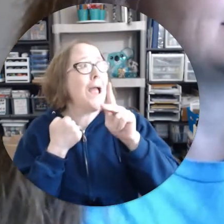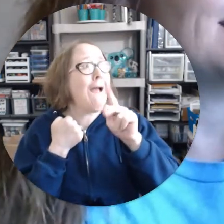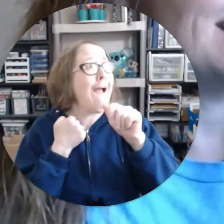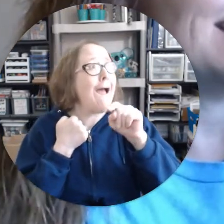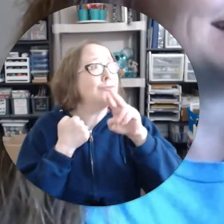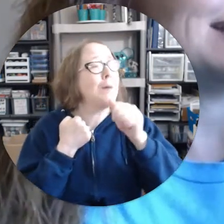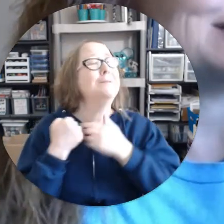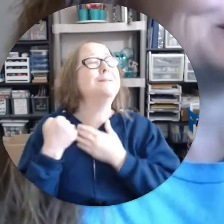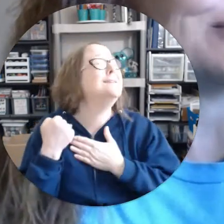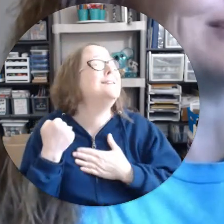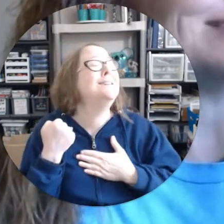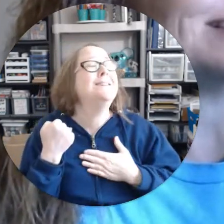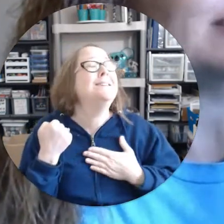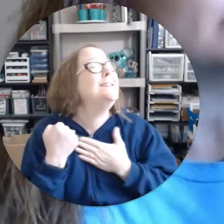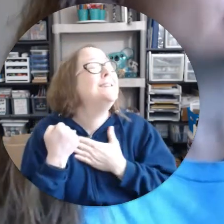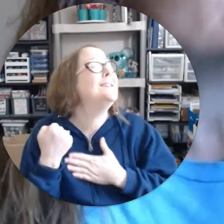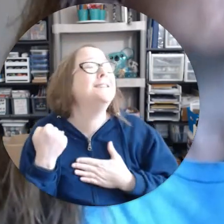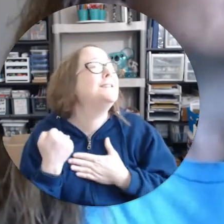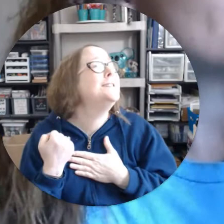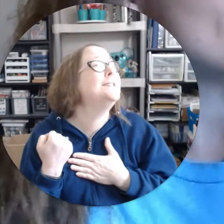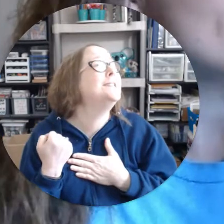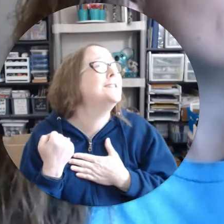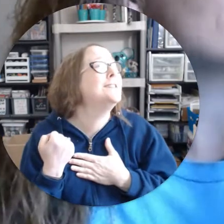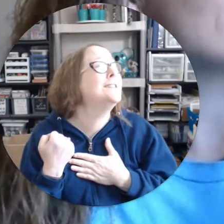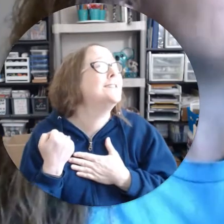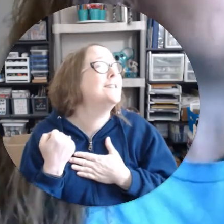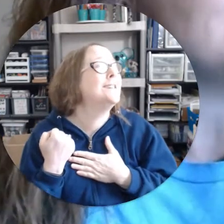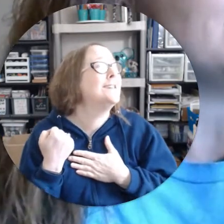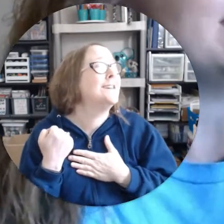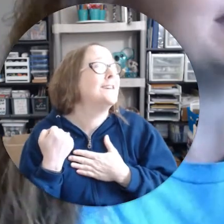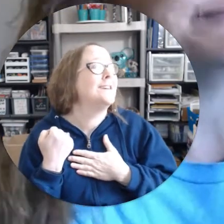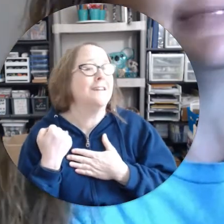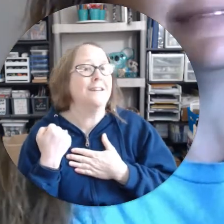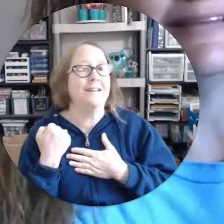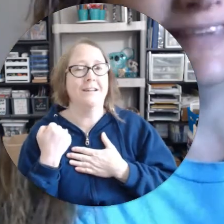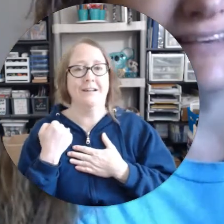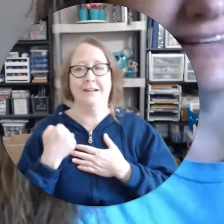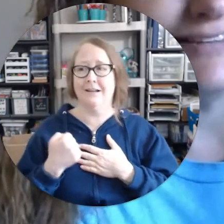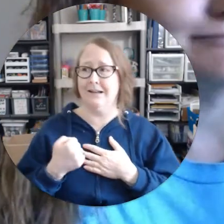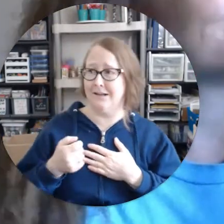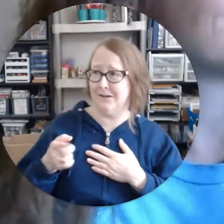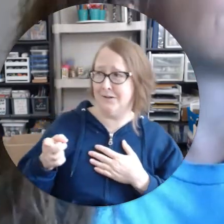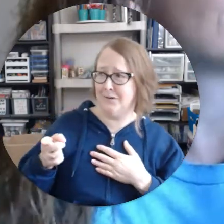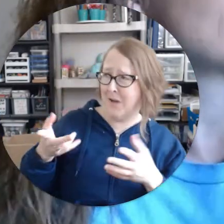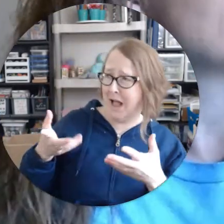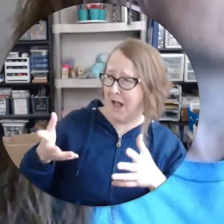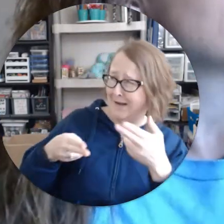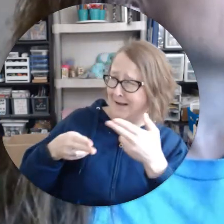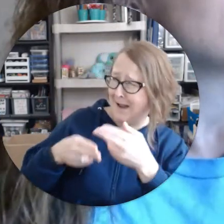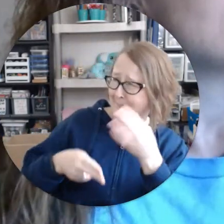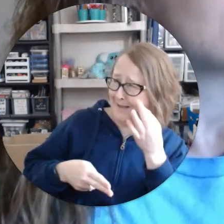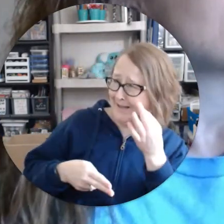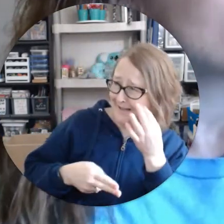please? Asked Esperanza, who had already named the kitty.